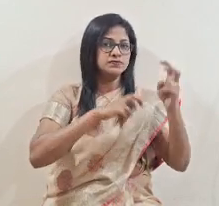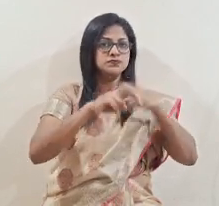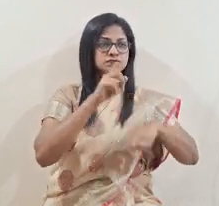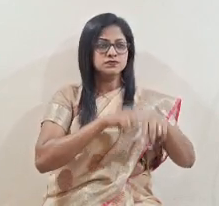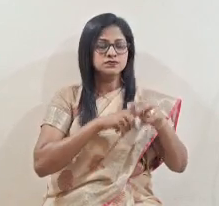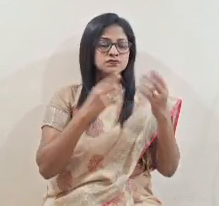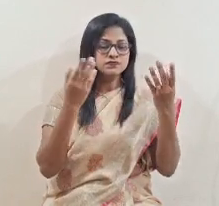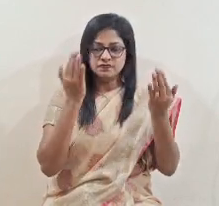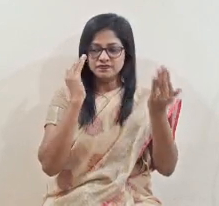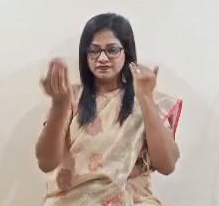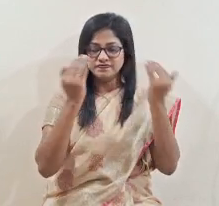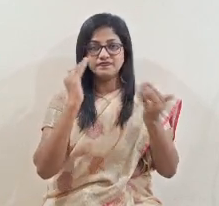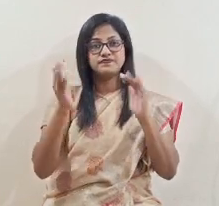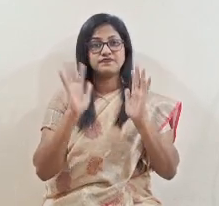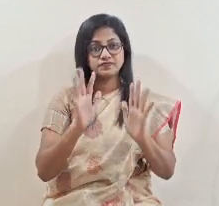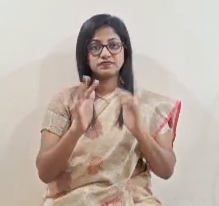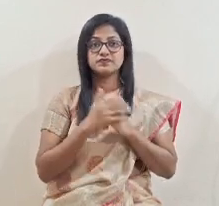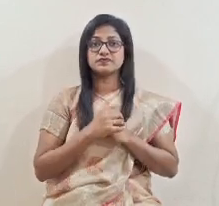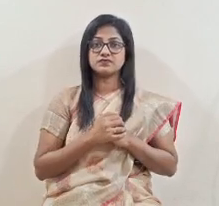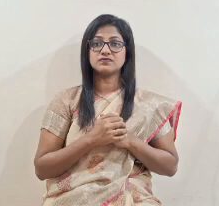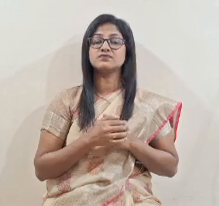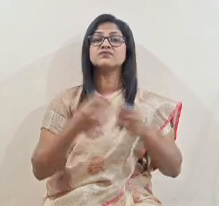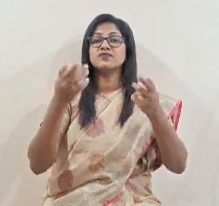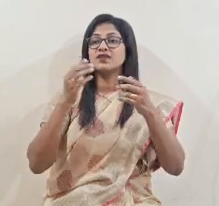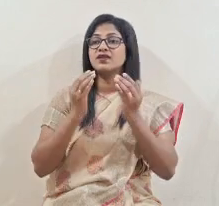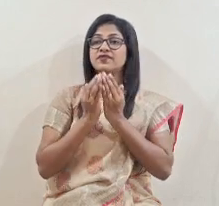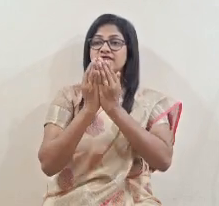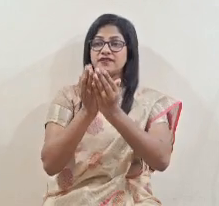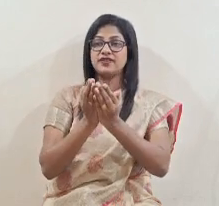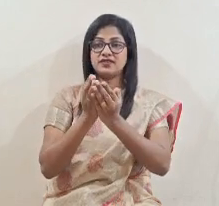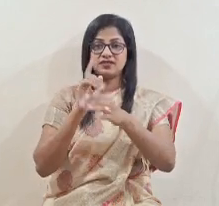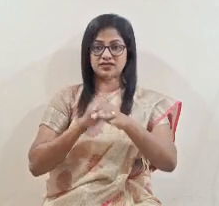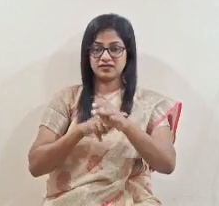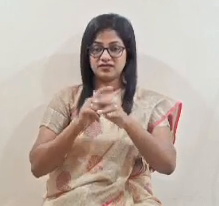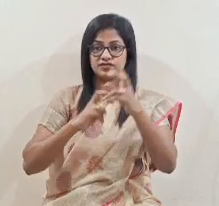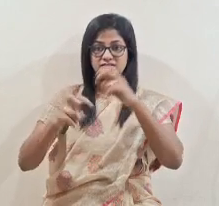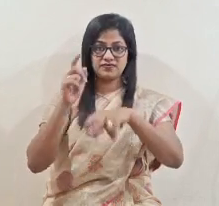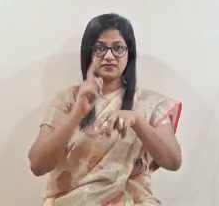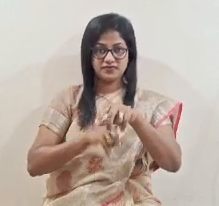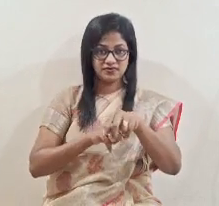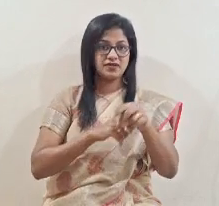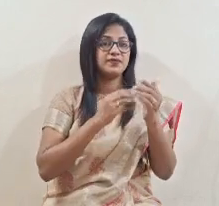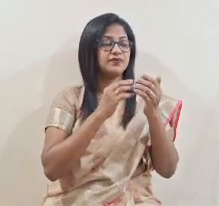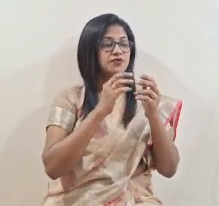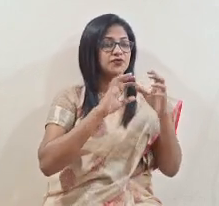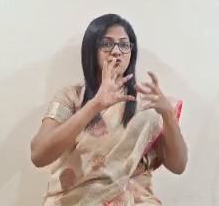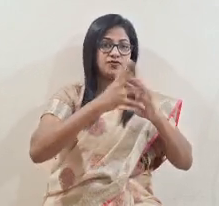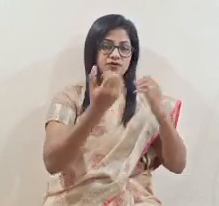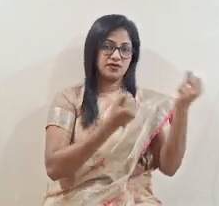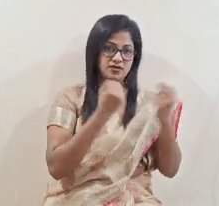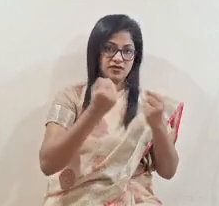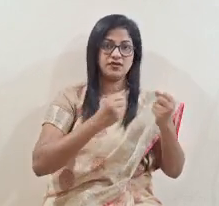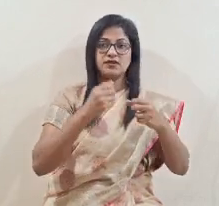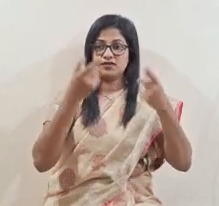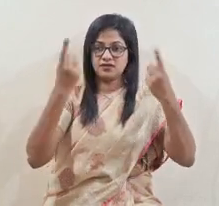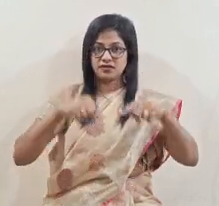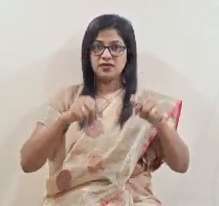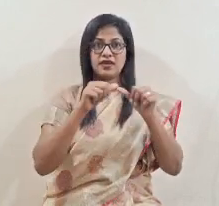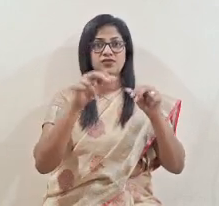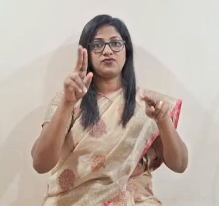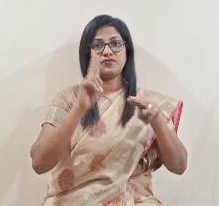automobile travel time. So based on the ferry travel time divided by automobile travel time, further categories have been designed, A to F.